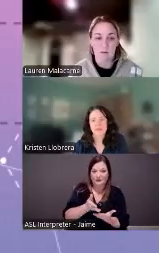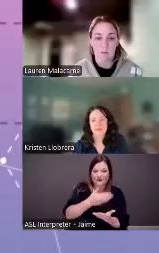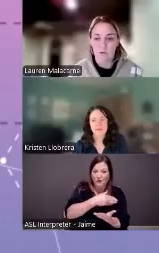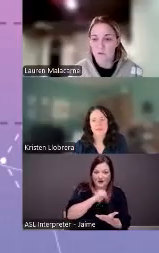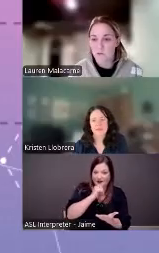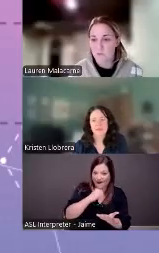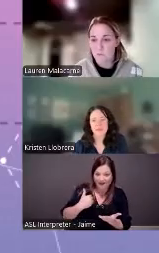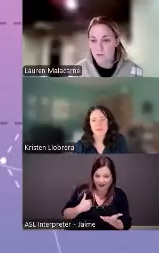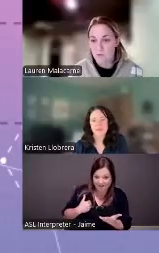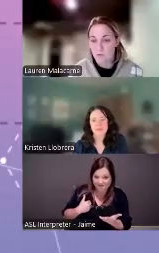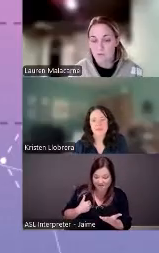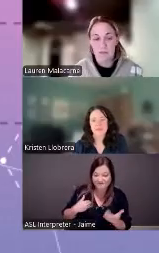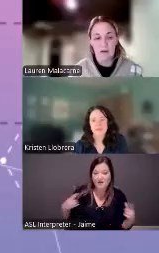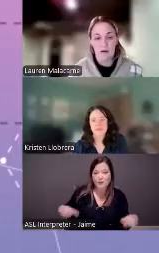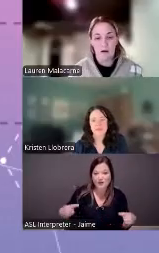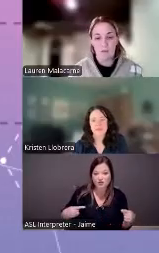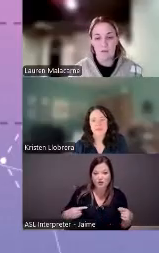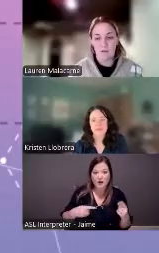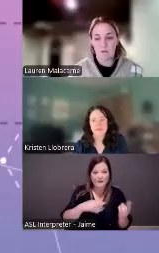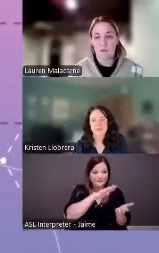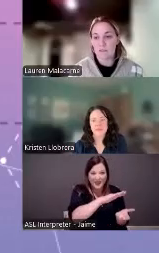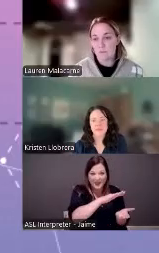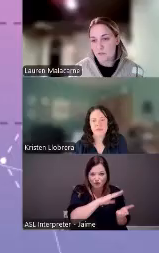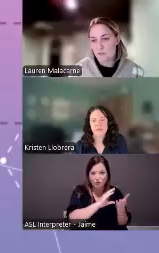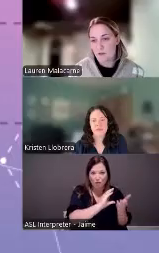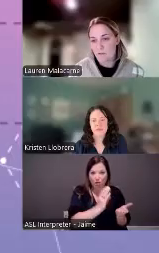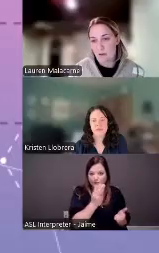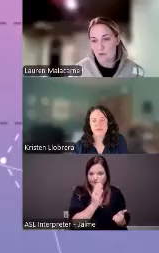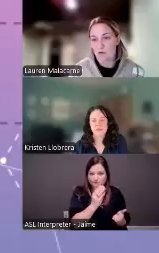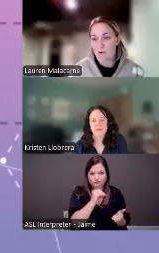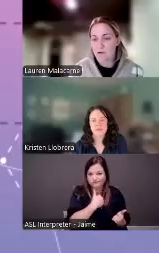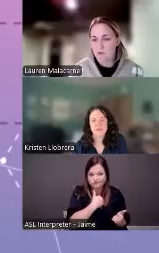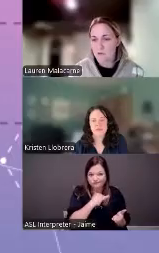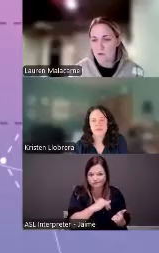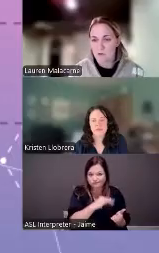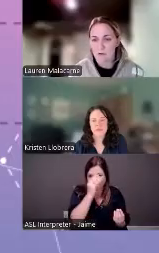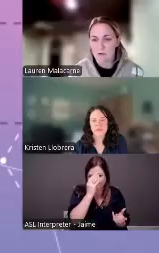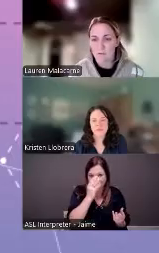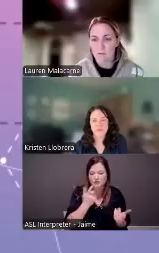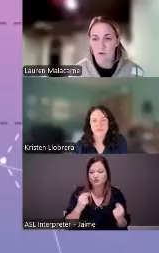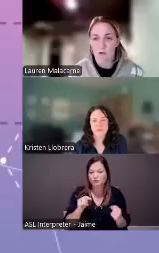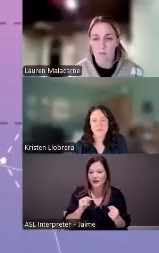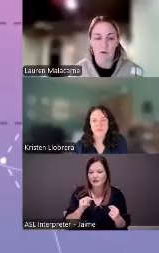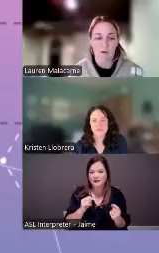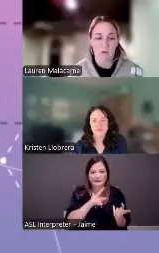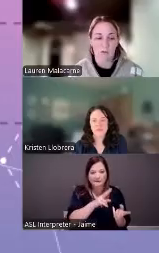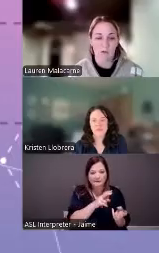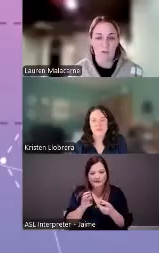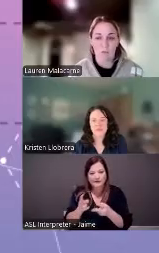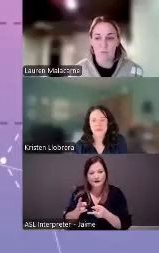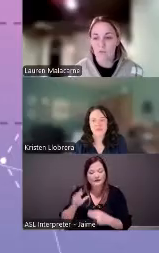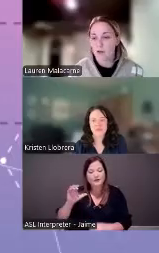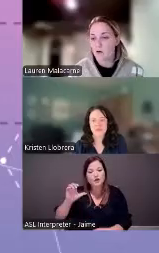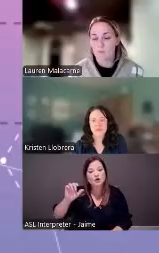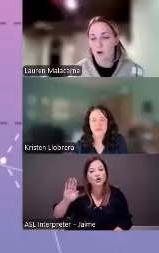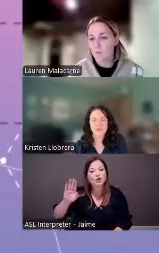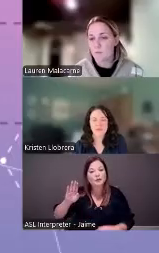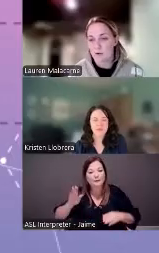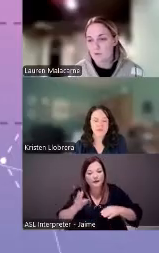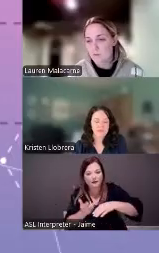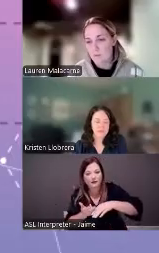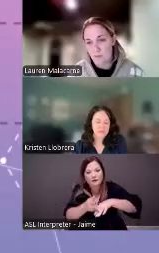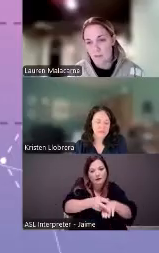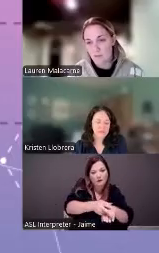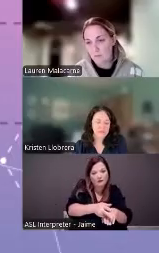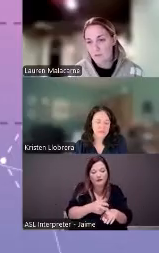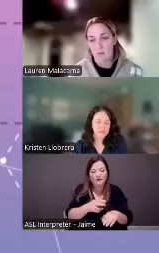in the Wheelchair Skills Manual. And so we attempted to kind of capture, I think you saw it on the curb video, common